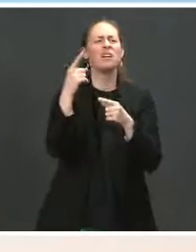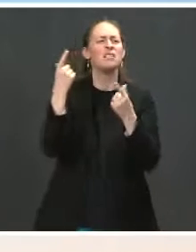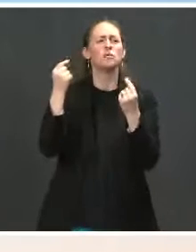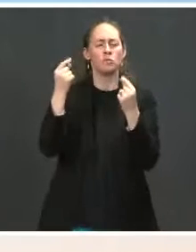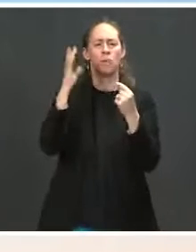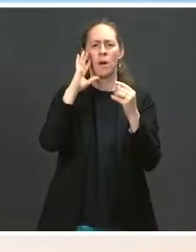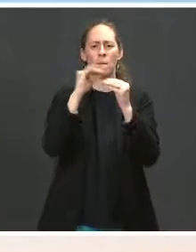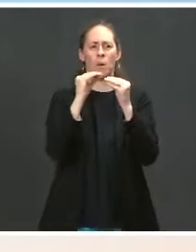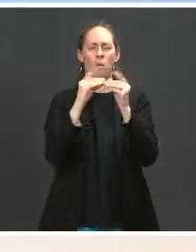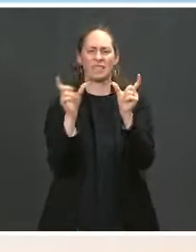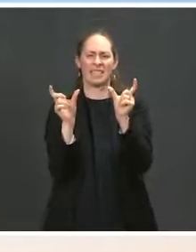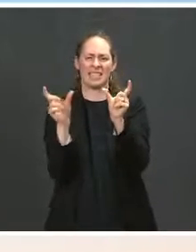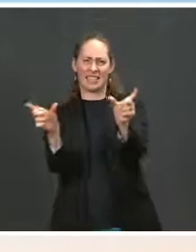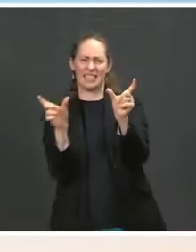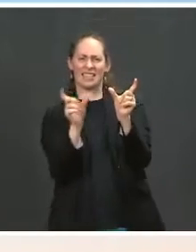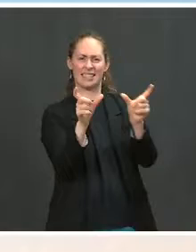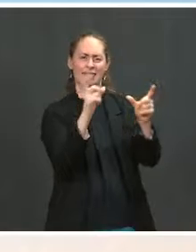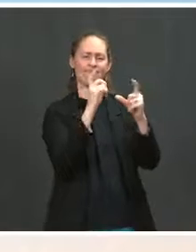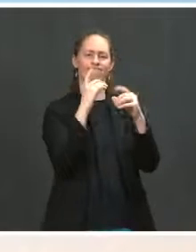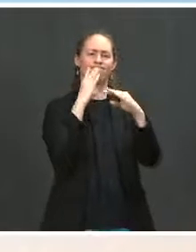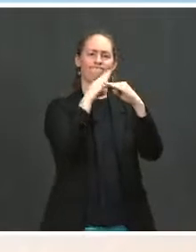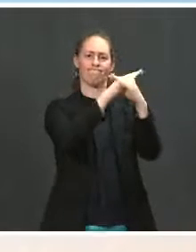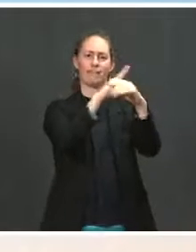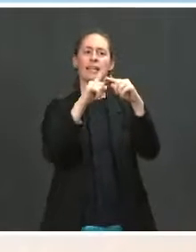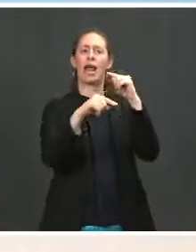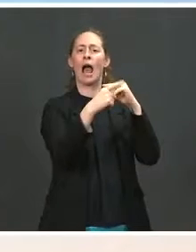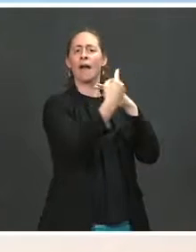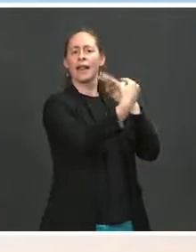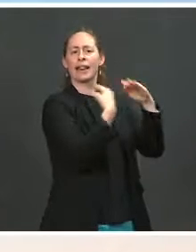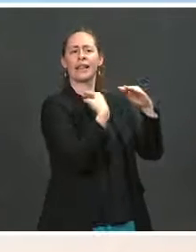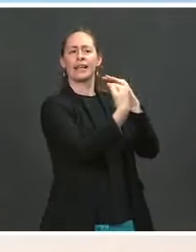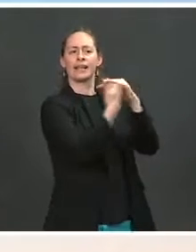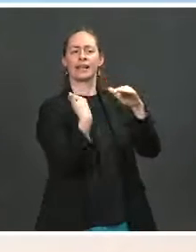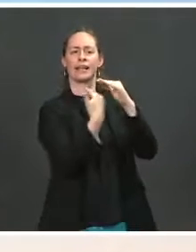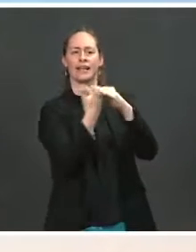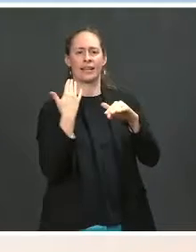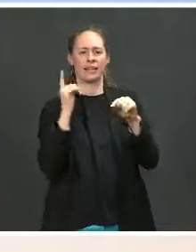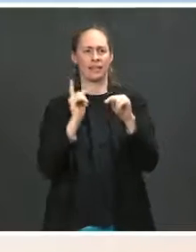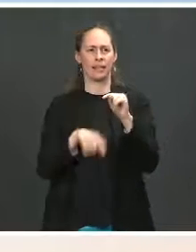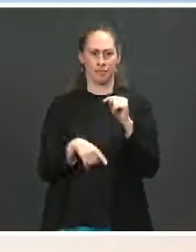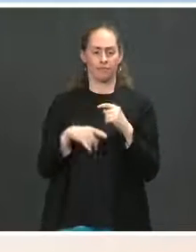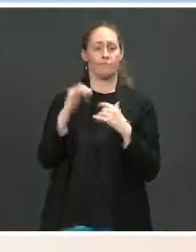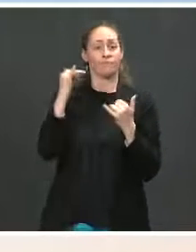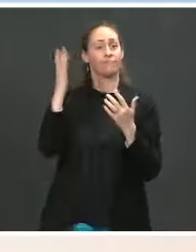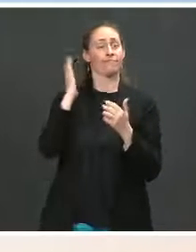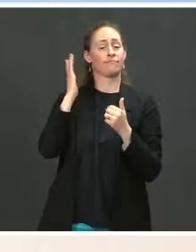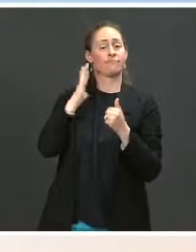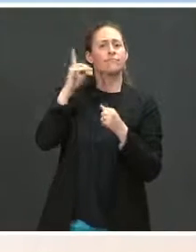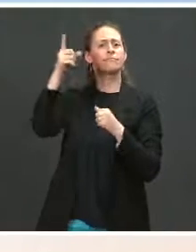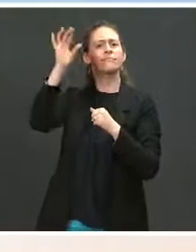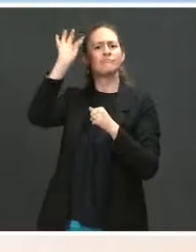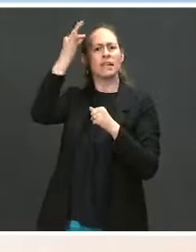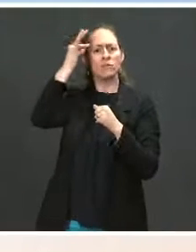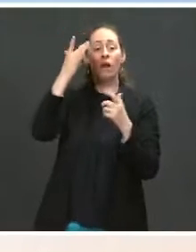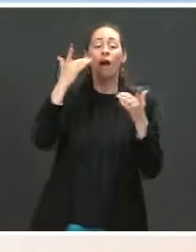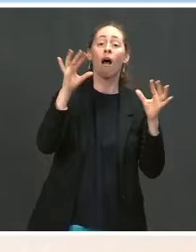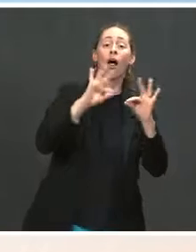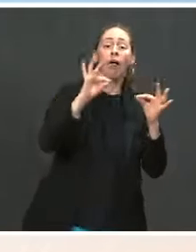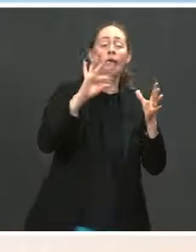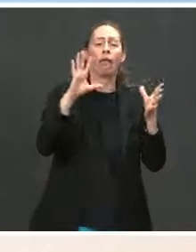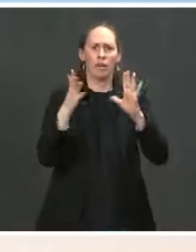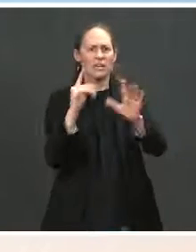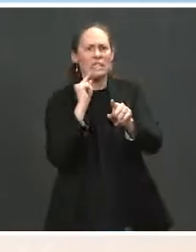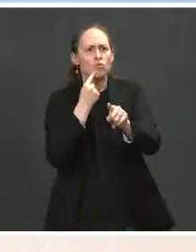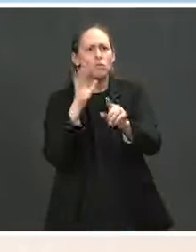of systems. The federal government takes this vulnerability very seriously. We are leading by example and requiring all federal agencies to apply